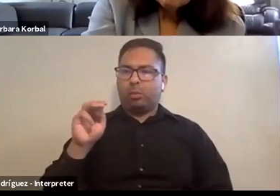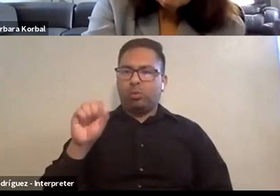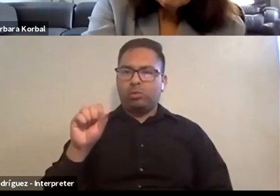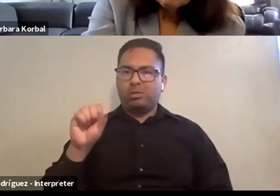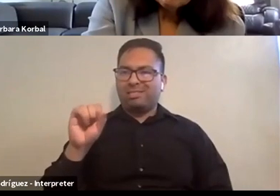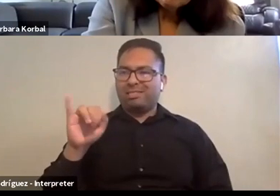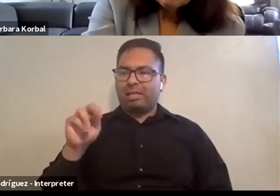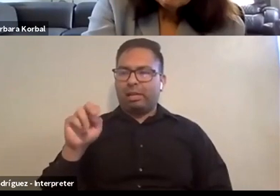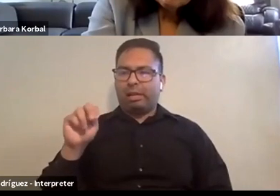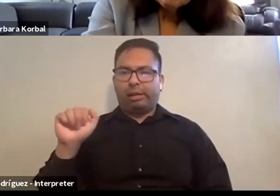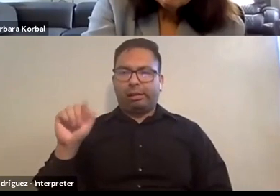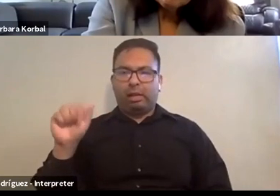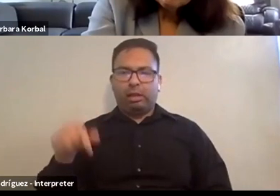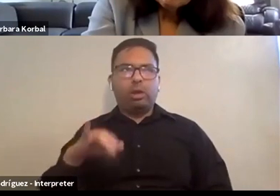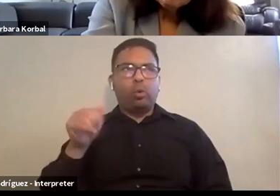Juan Bañuelos,